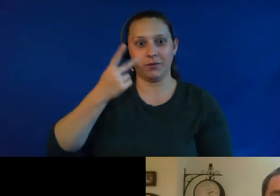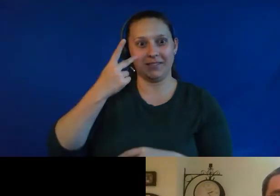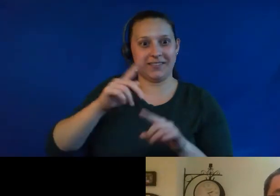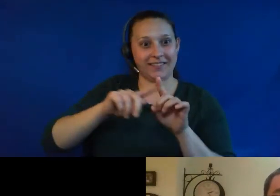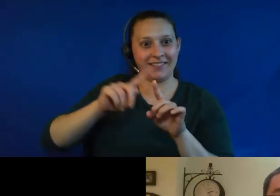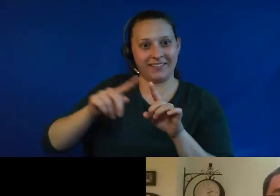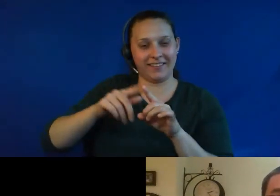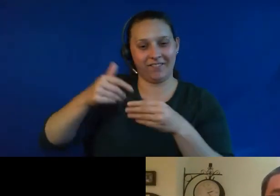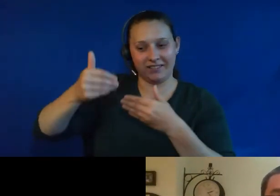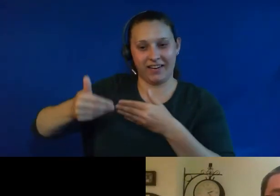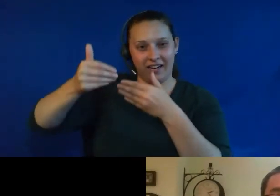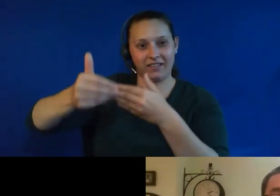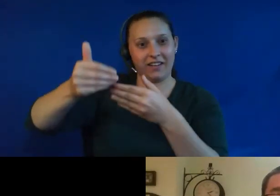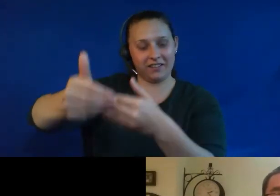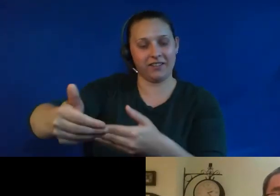Mosaic Manufacturing is